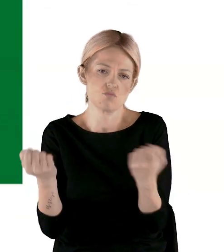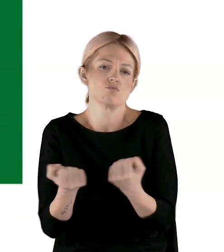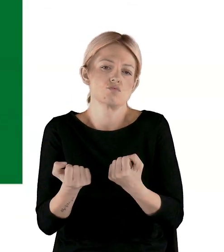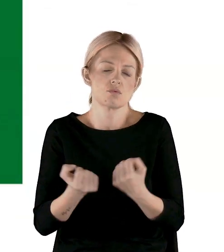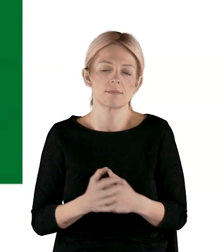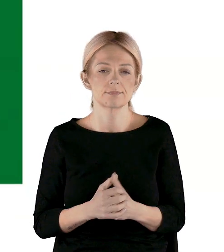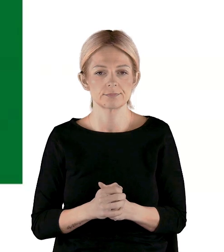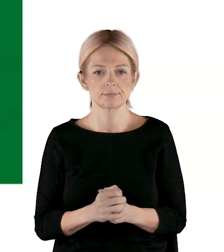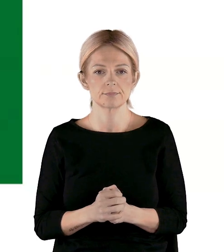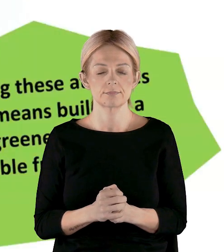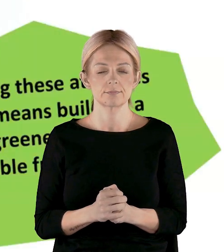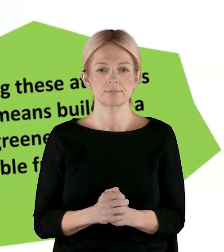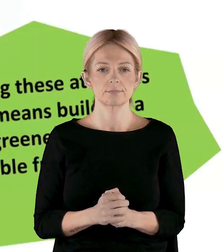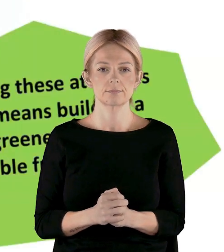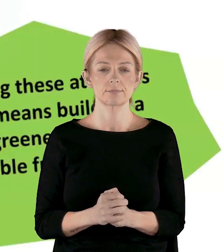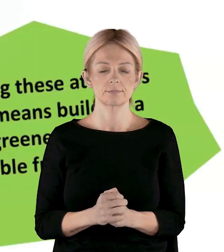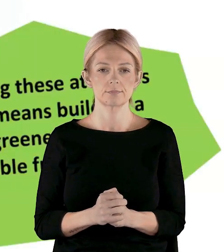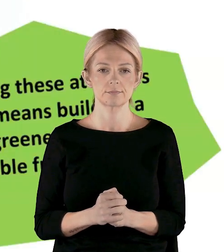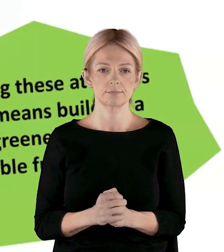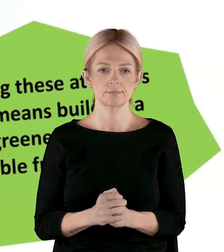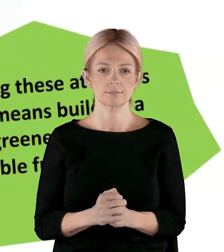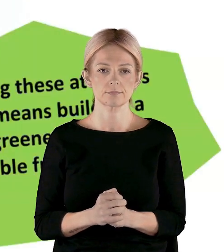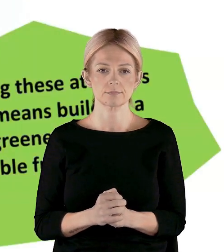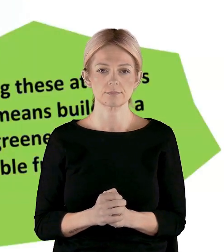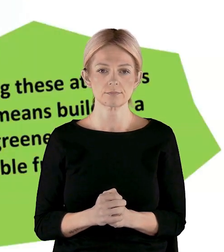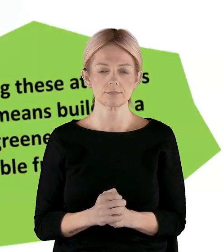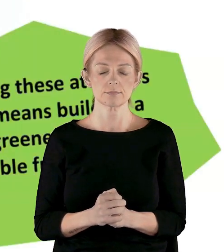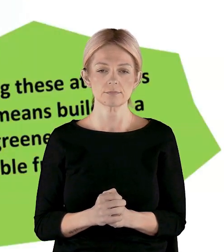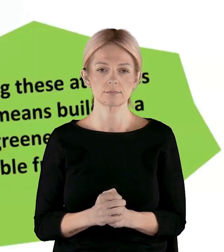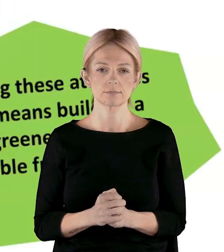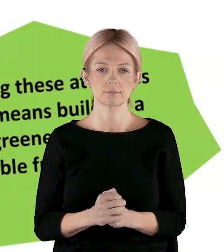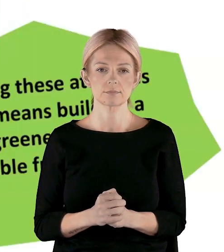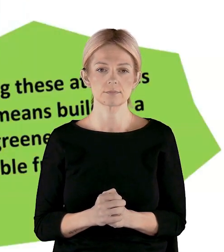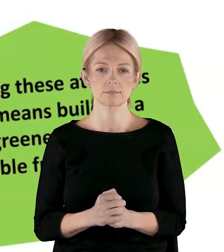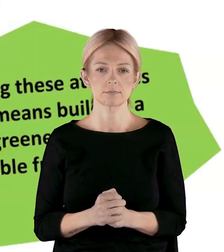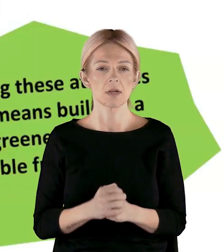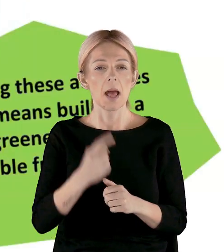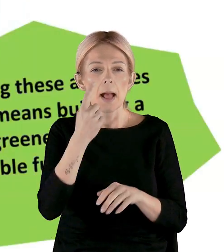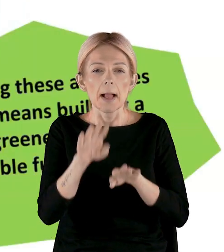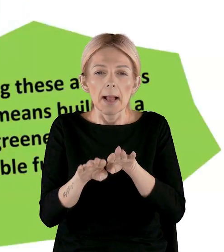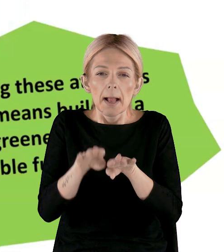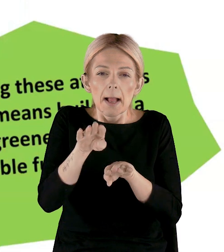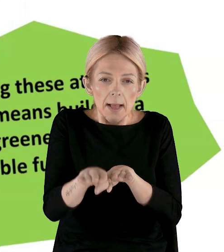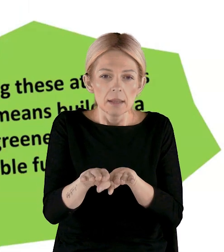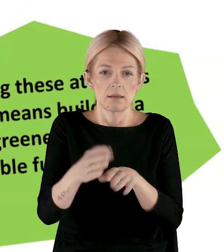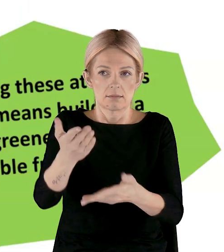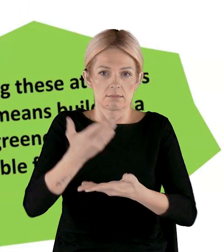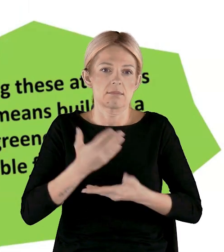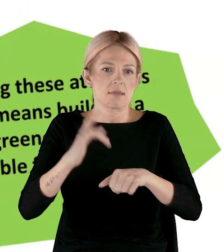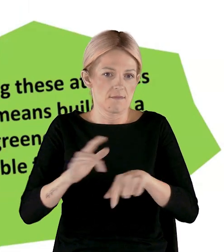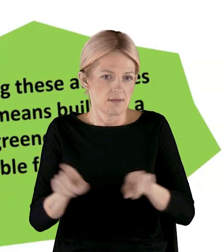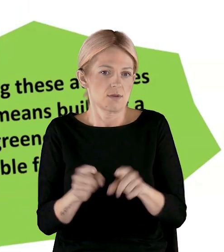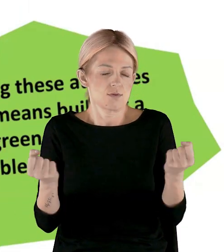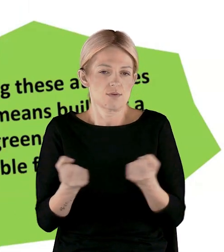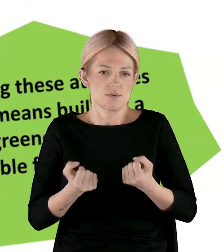practices. Let's talk about this last one. So be part of the solution means that even if